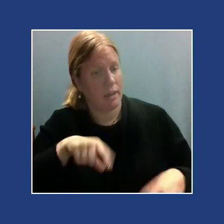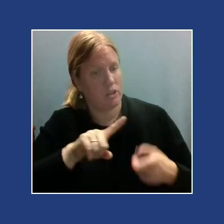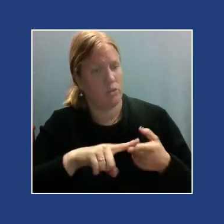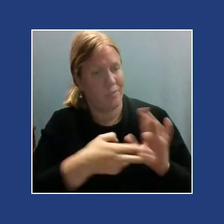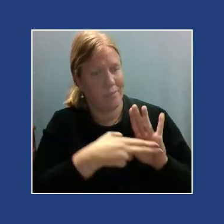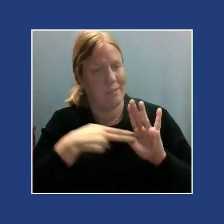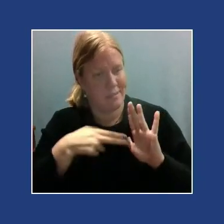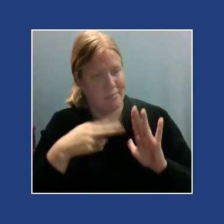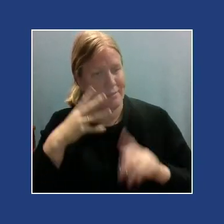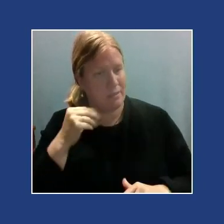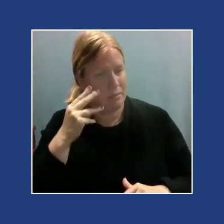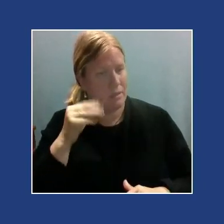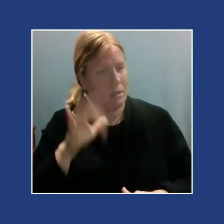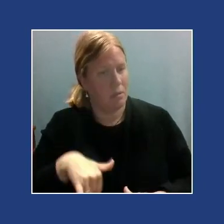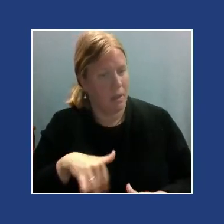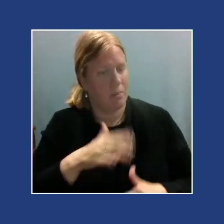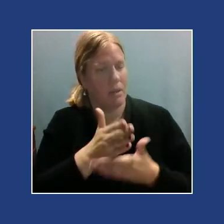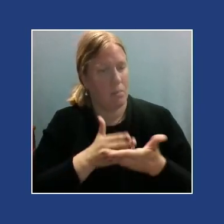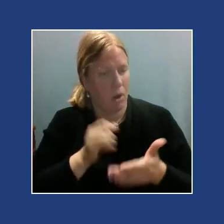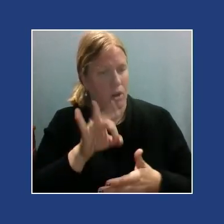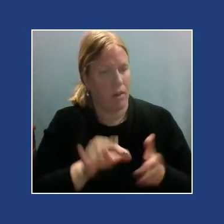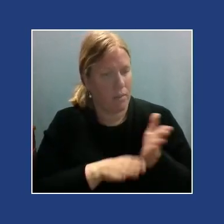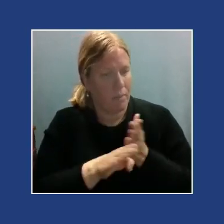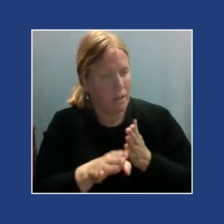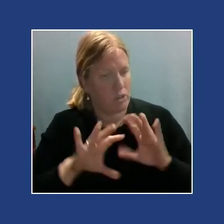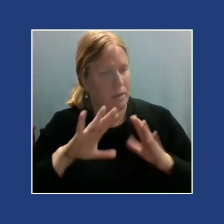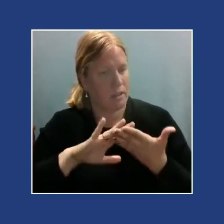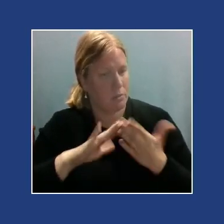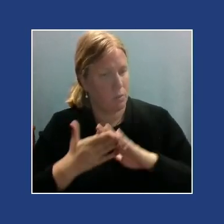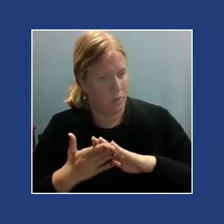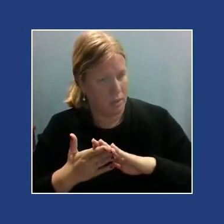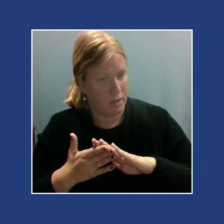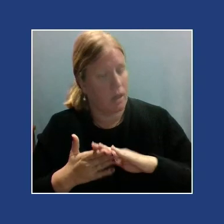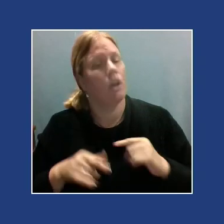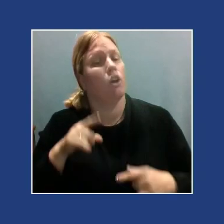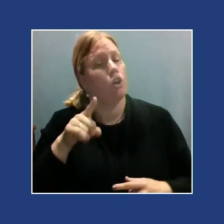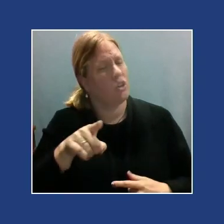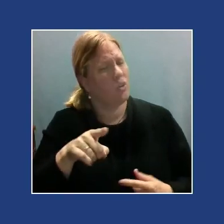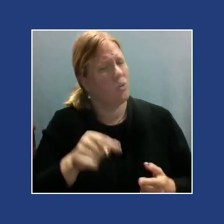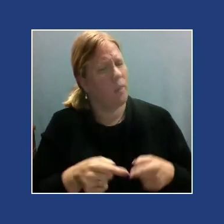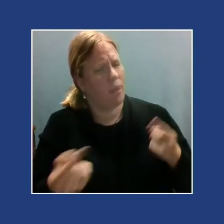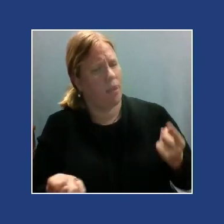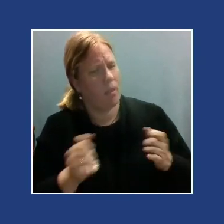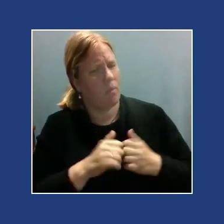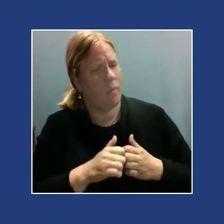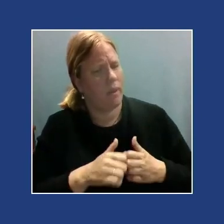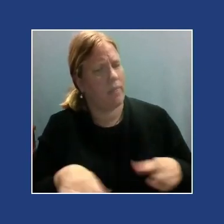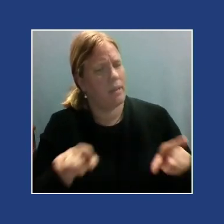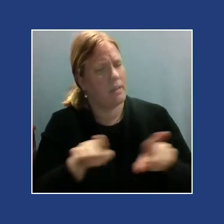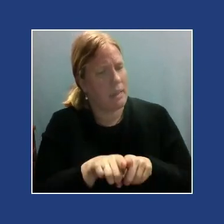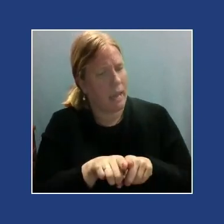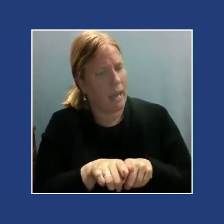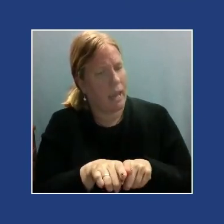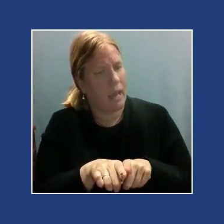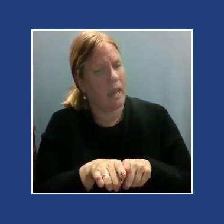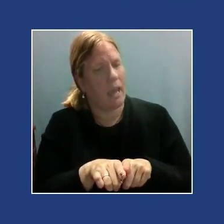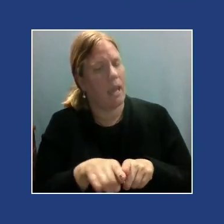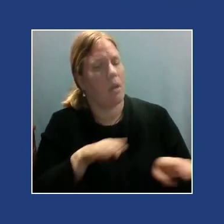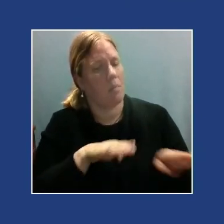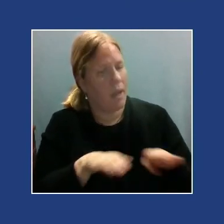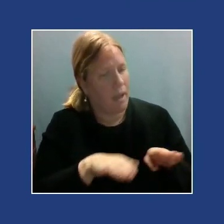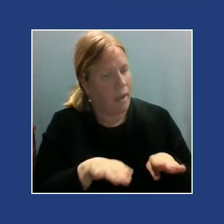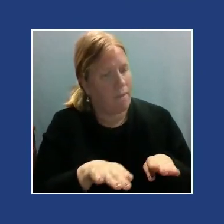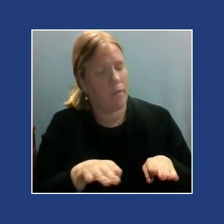that's experienced by being part of the marginalized community. And then you kind of contrasted that with having those same behaviors, impulsivity,